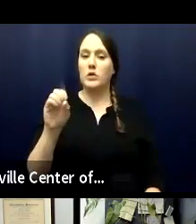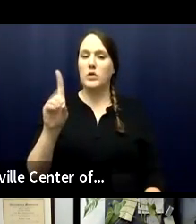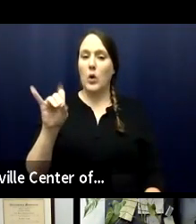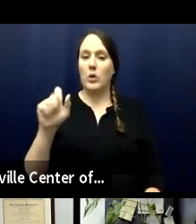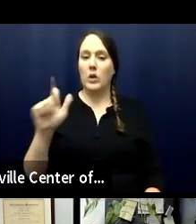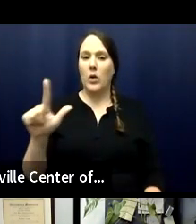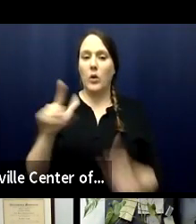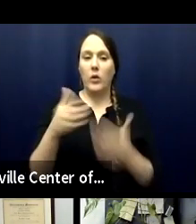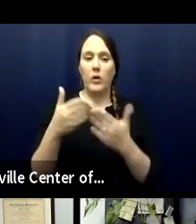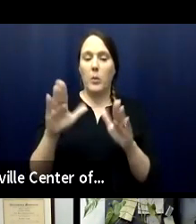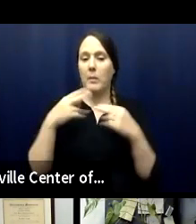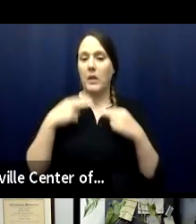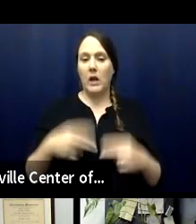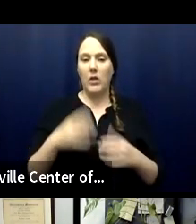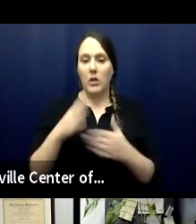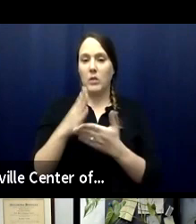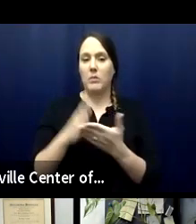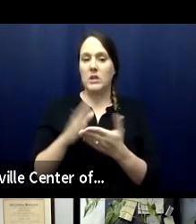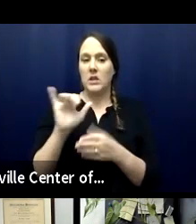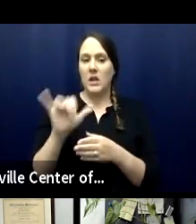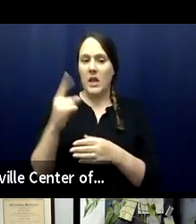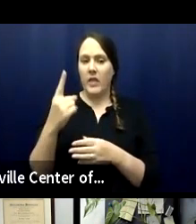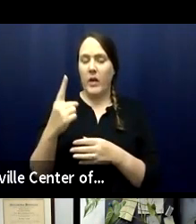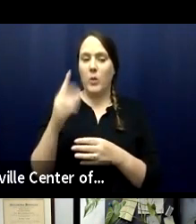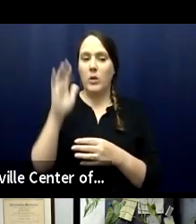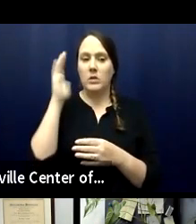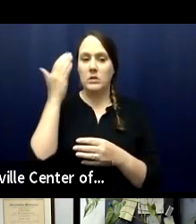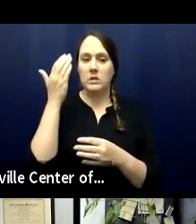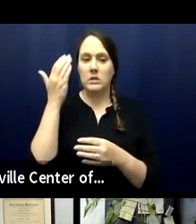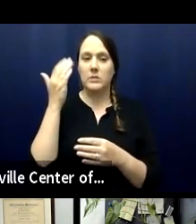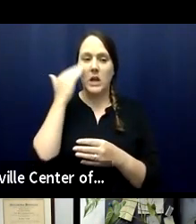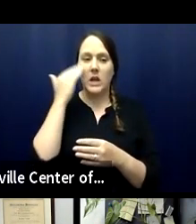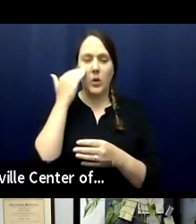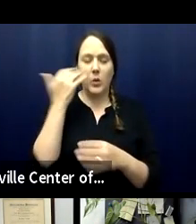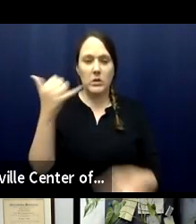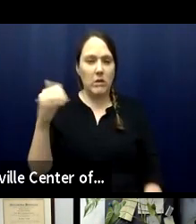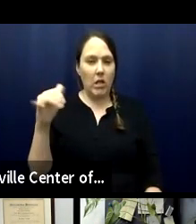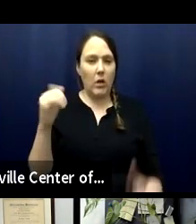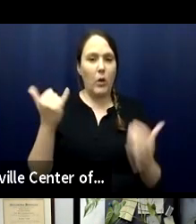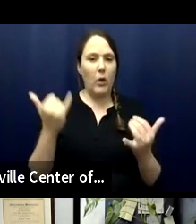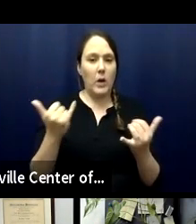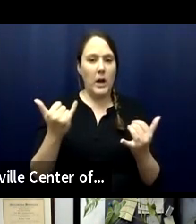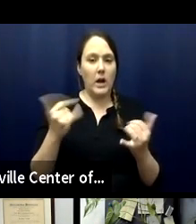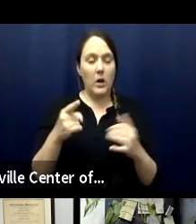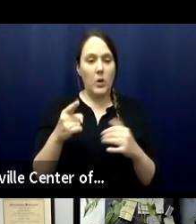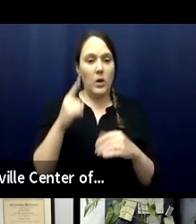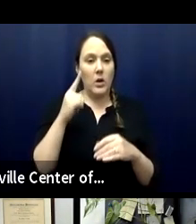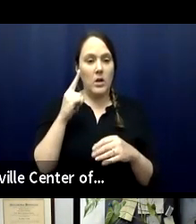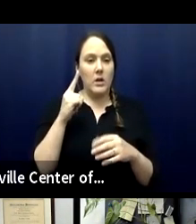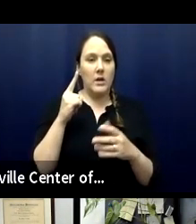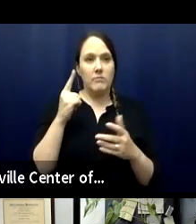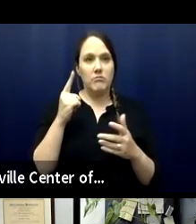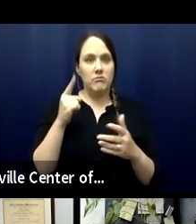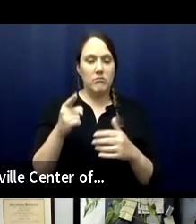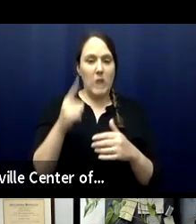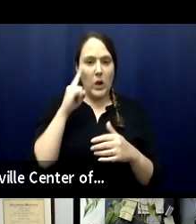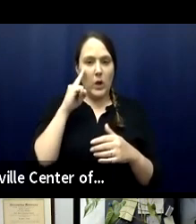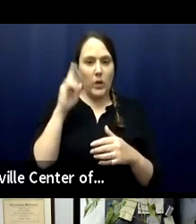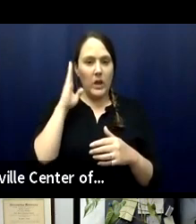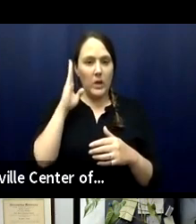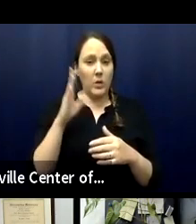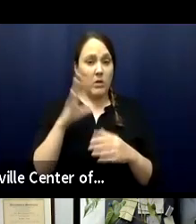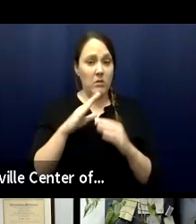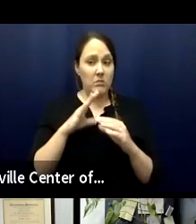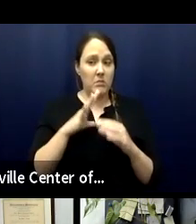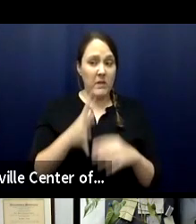public health perspective, I mean, that one seems to be, I know it's yellow right now. I mean, do you sense that's going to be okay?